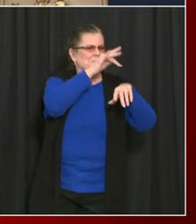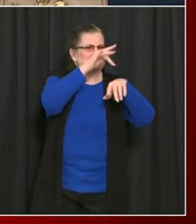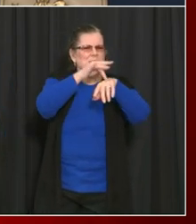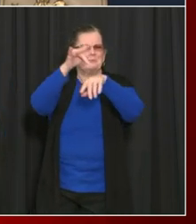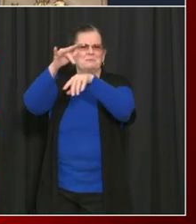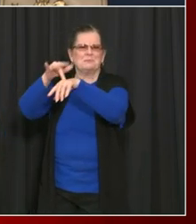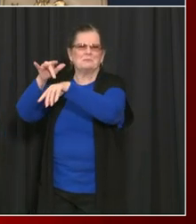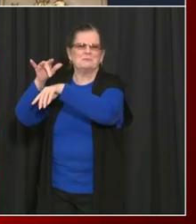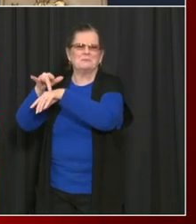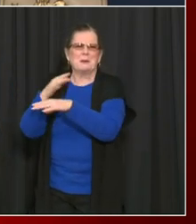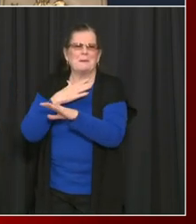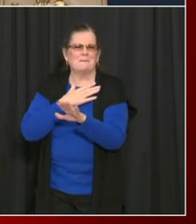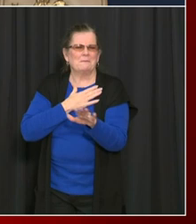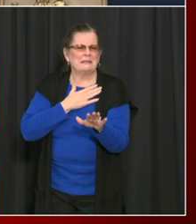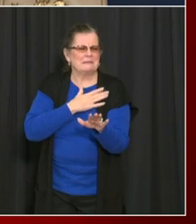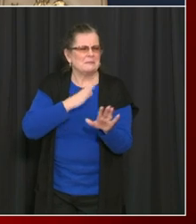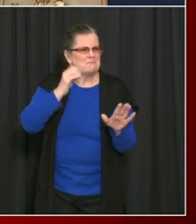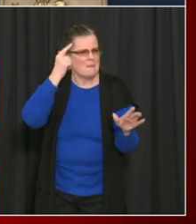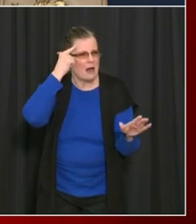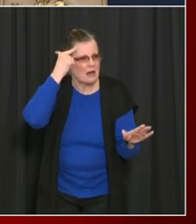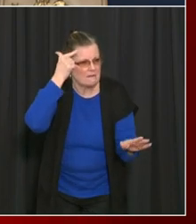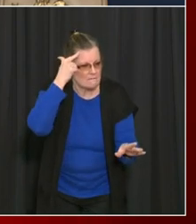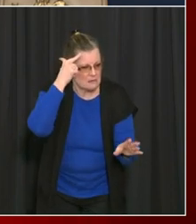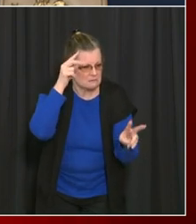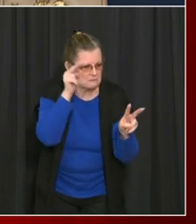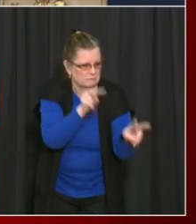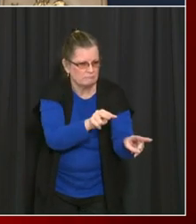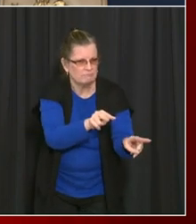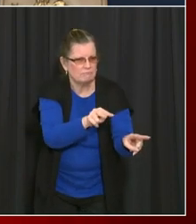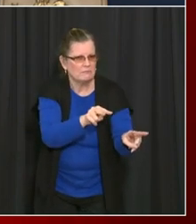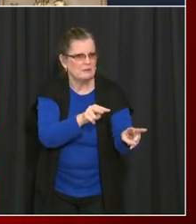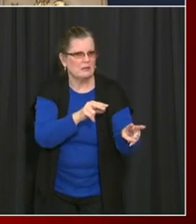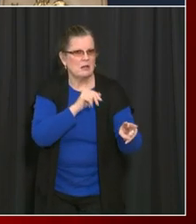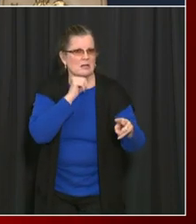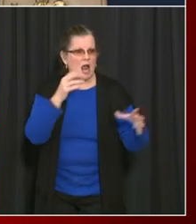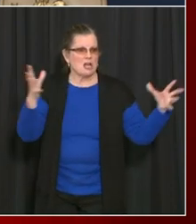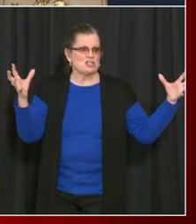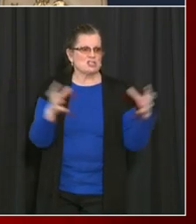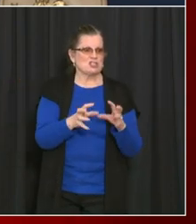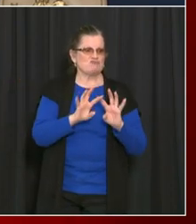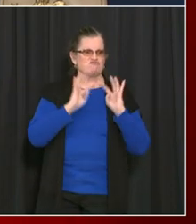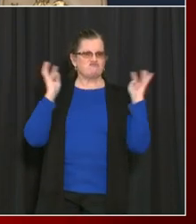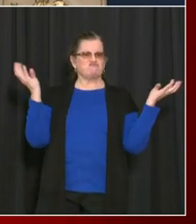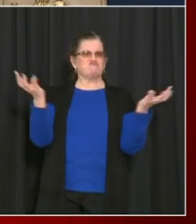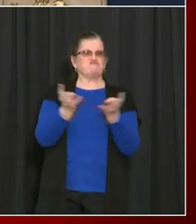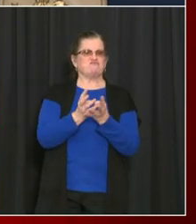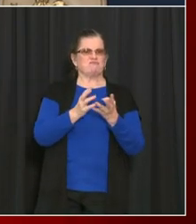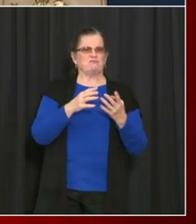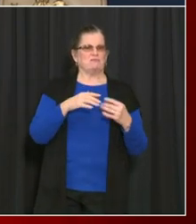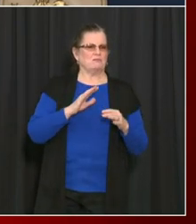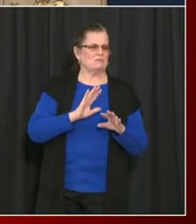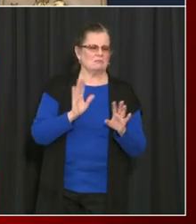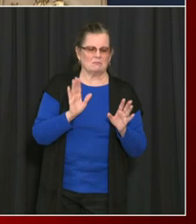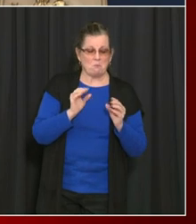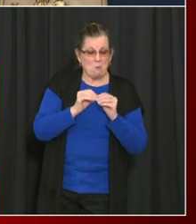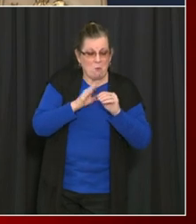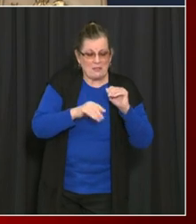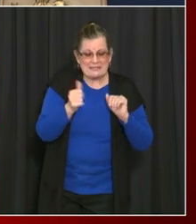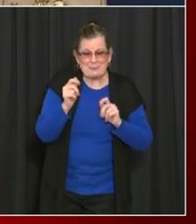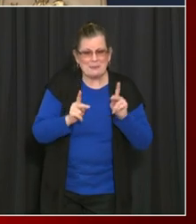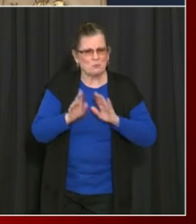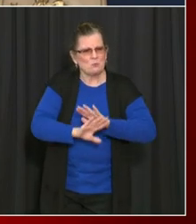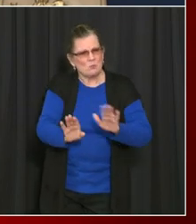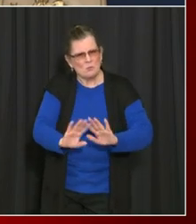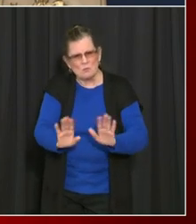be mindful of not gathering in large groups because they are prohibited over 10. When you are